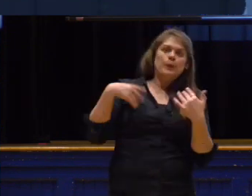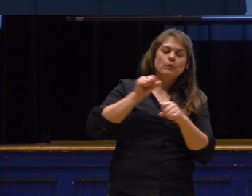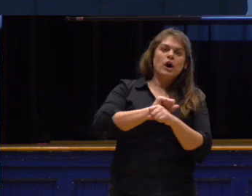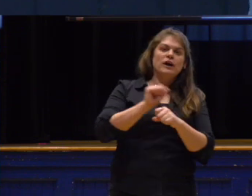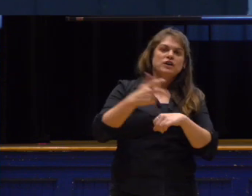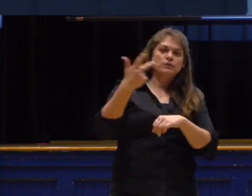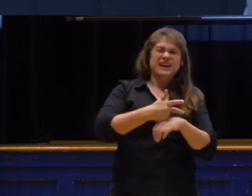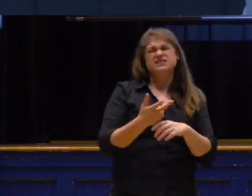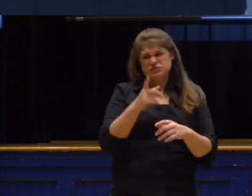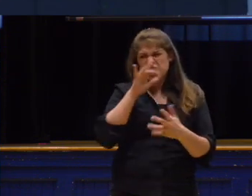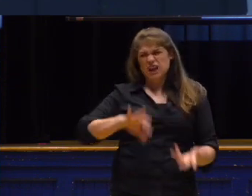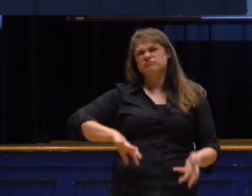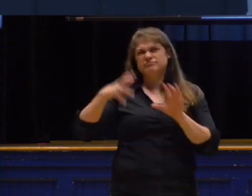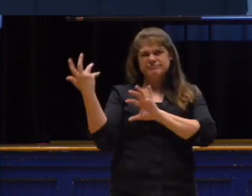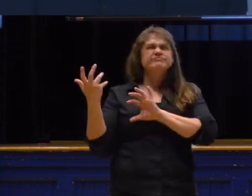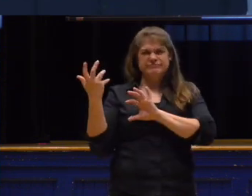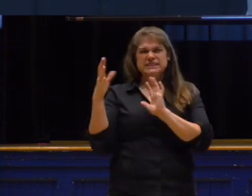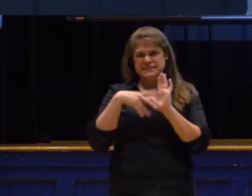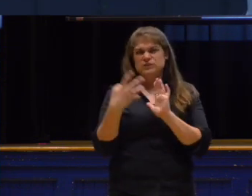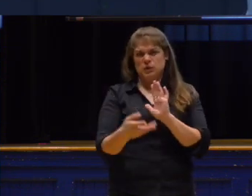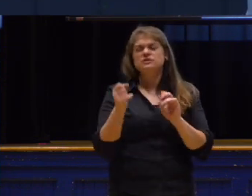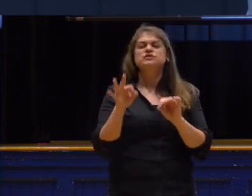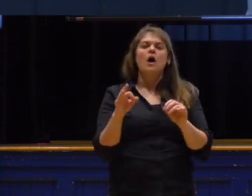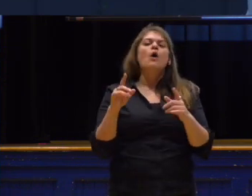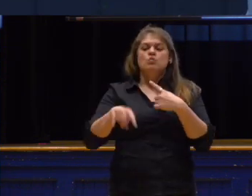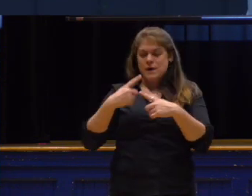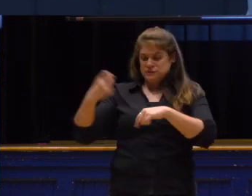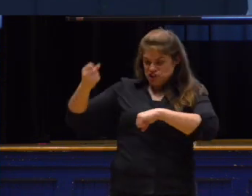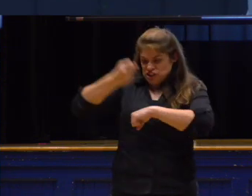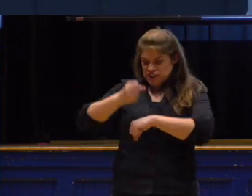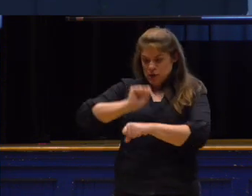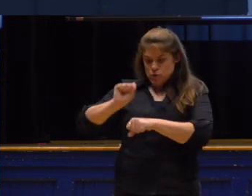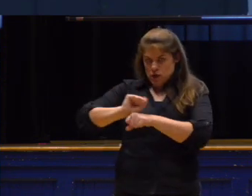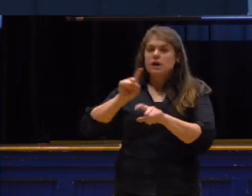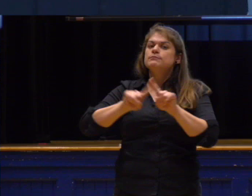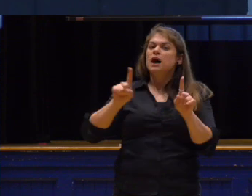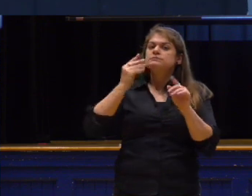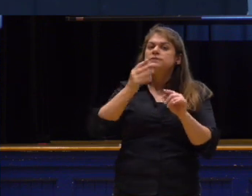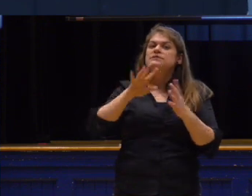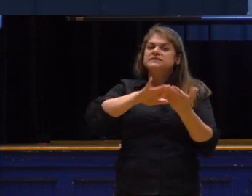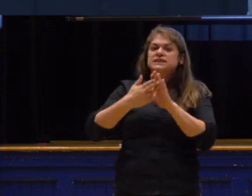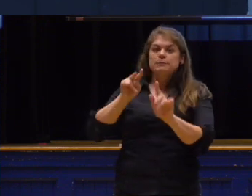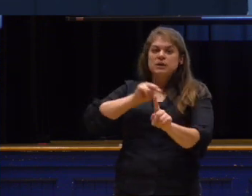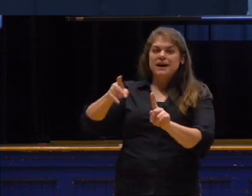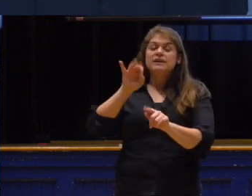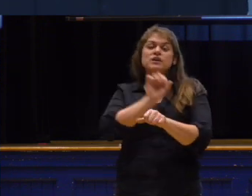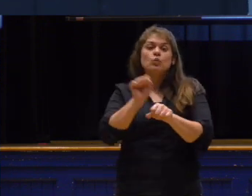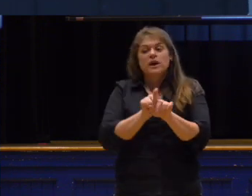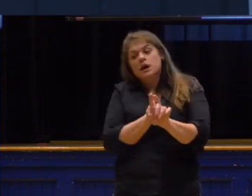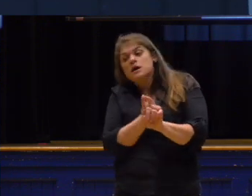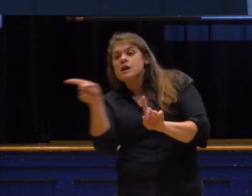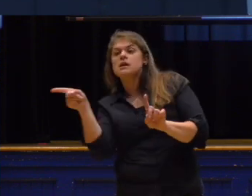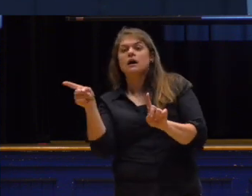3 days, because then it just kind of throws everything into havoc. So once probably the work is shut down, but from a city perspective, if they're